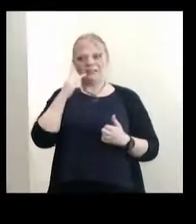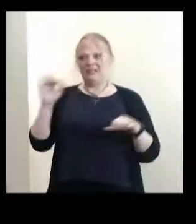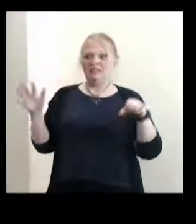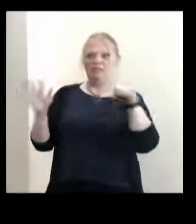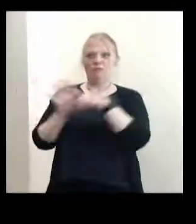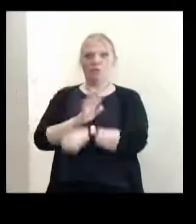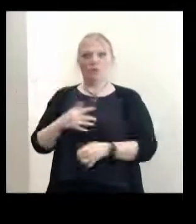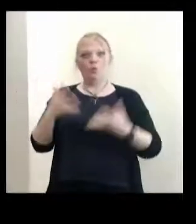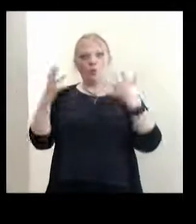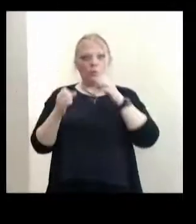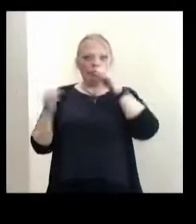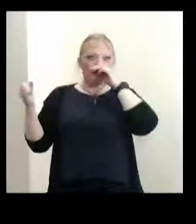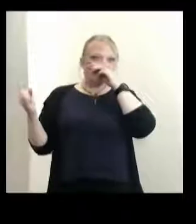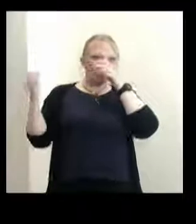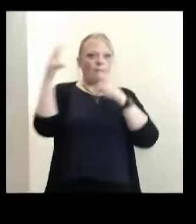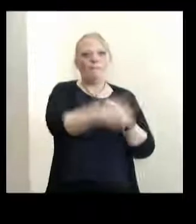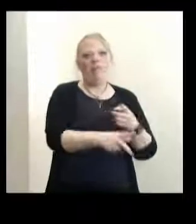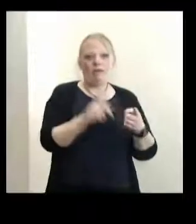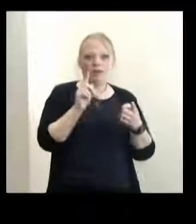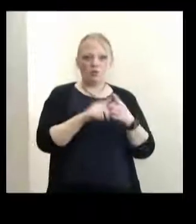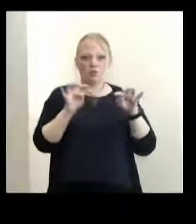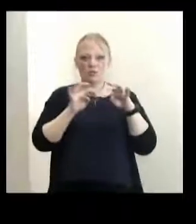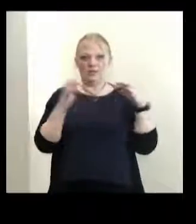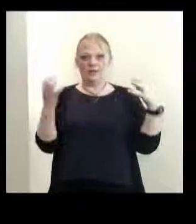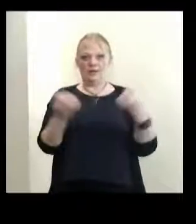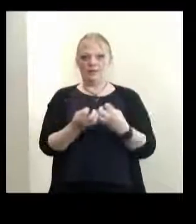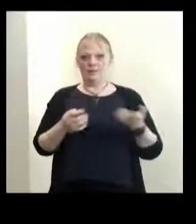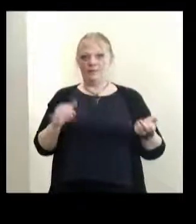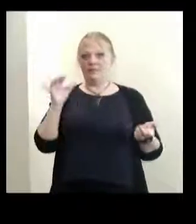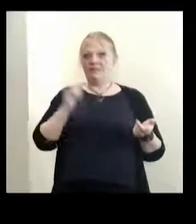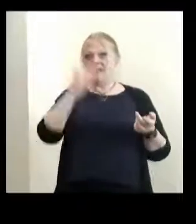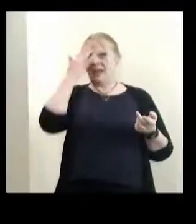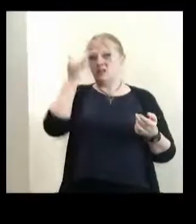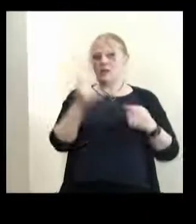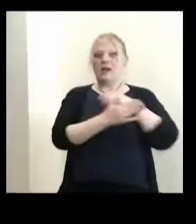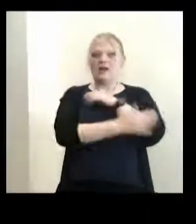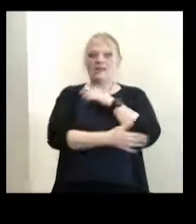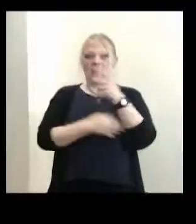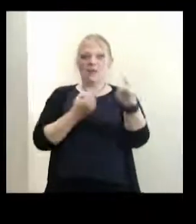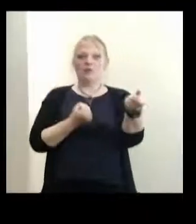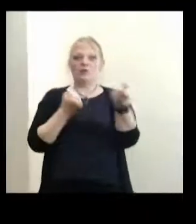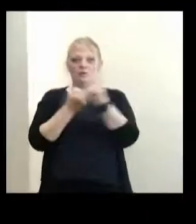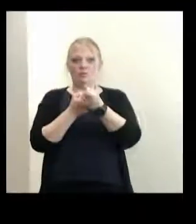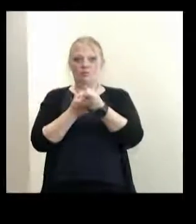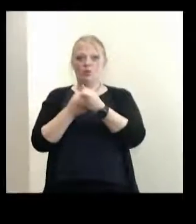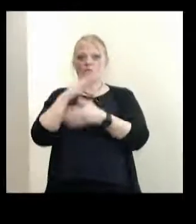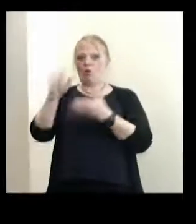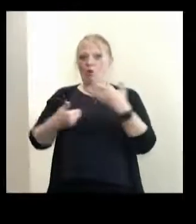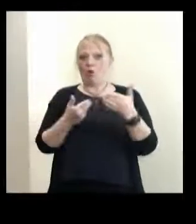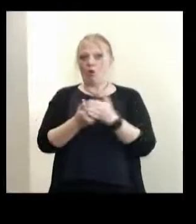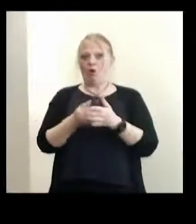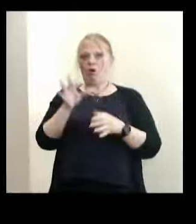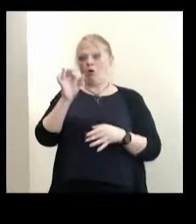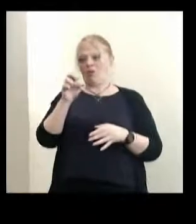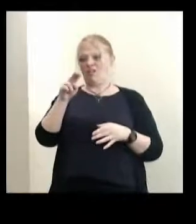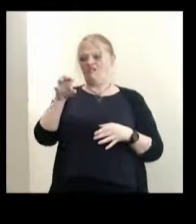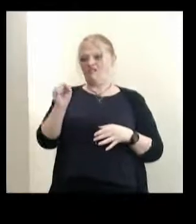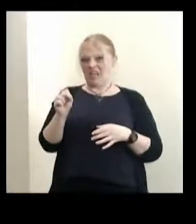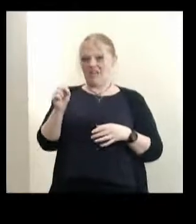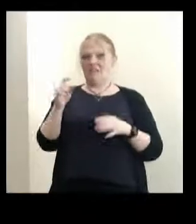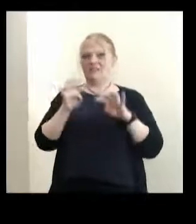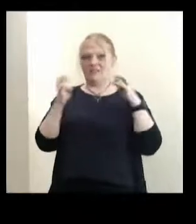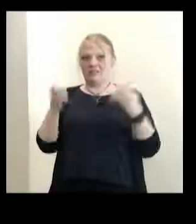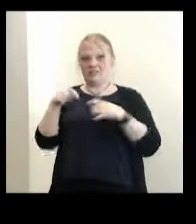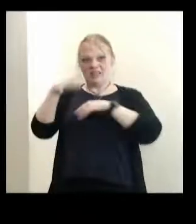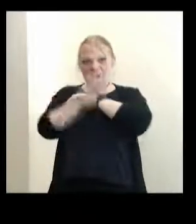We want to return fans back to the stadium. That's why the county supports returning all fans to the stadium and arena for this fall.